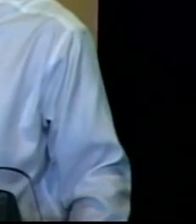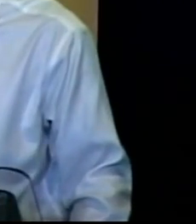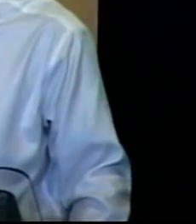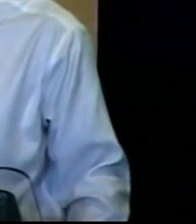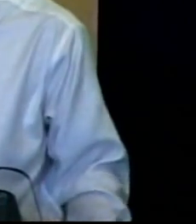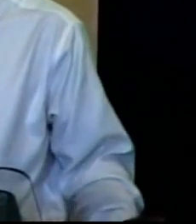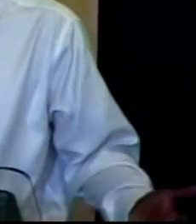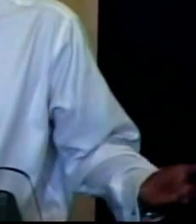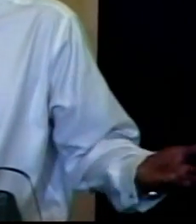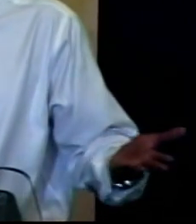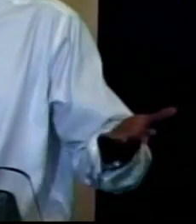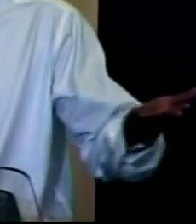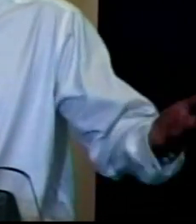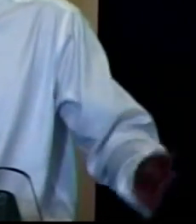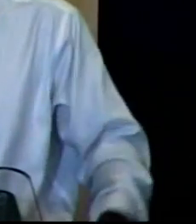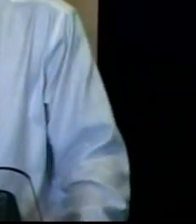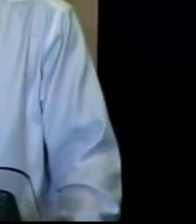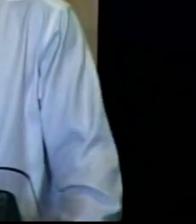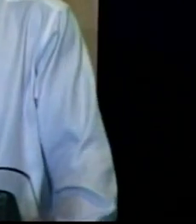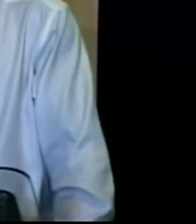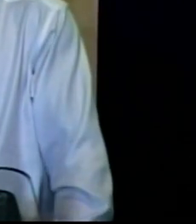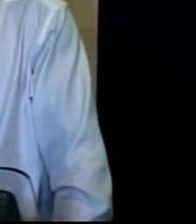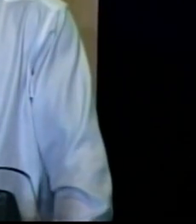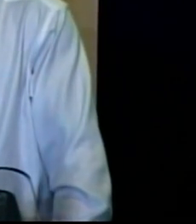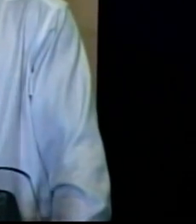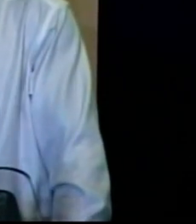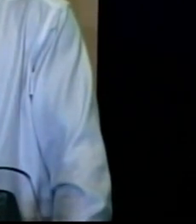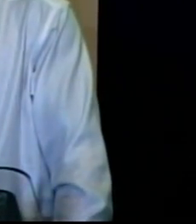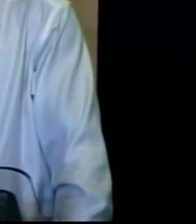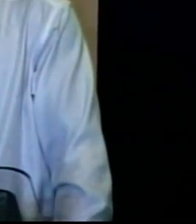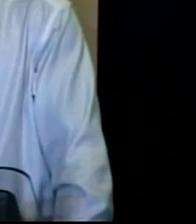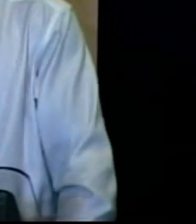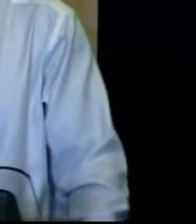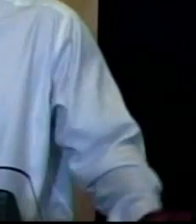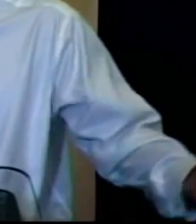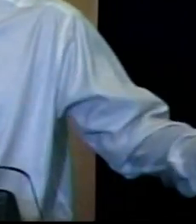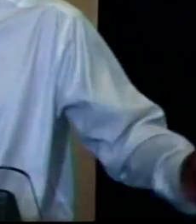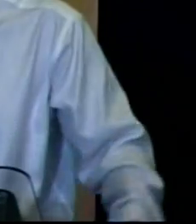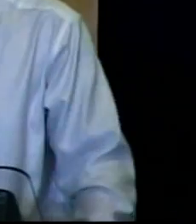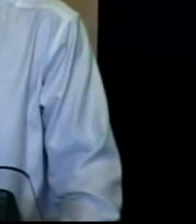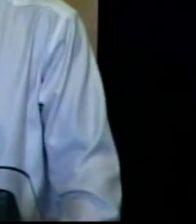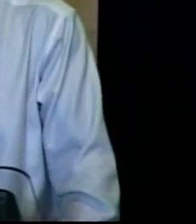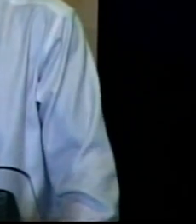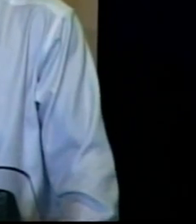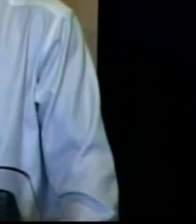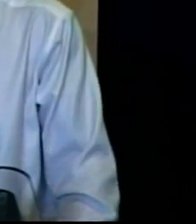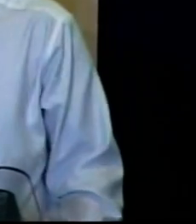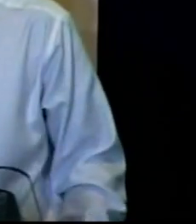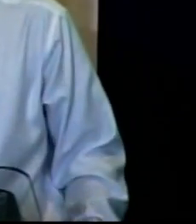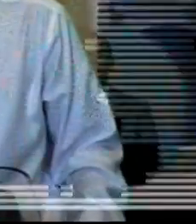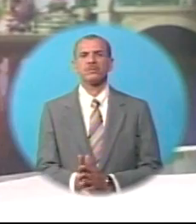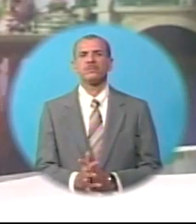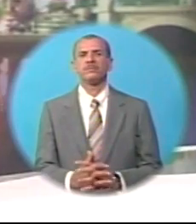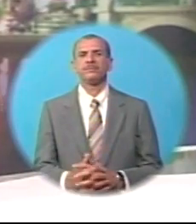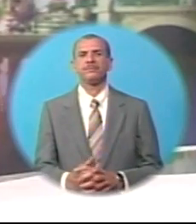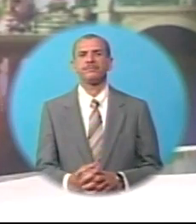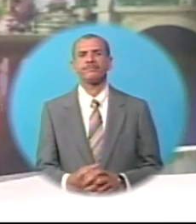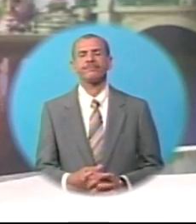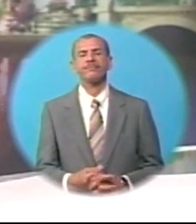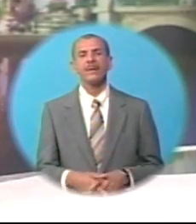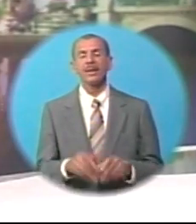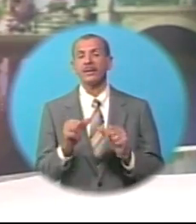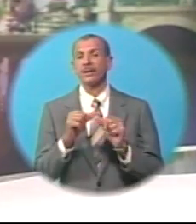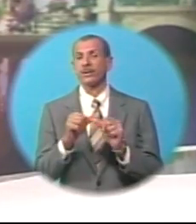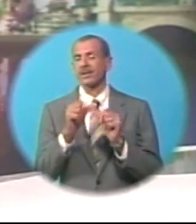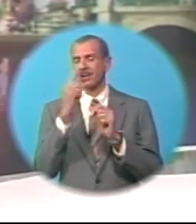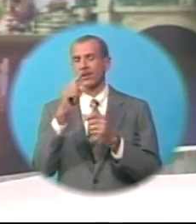the price is very much on par and in line with the other local products. Well, still to